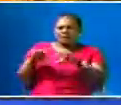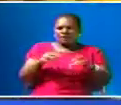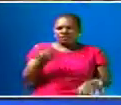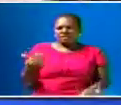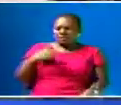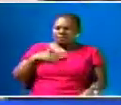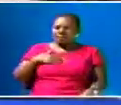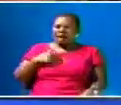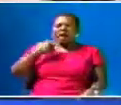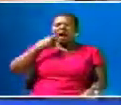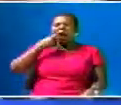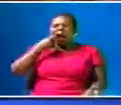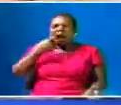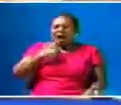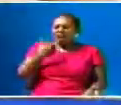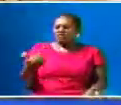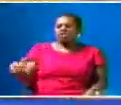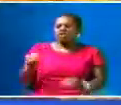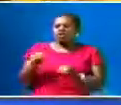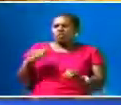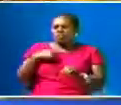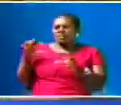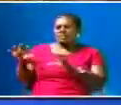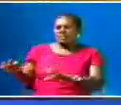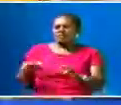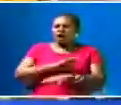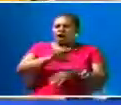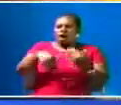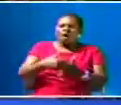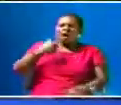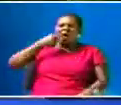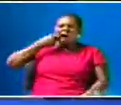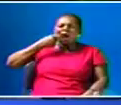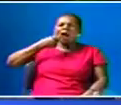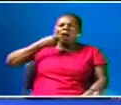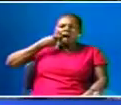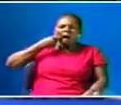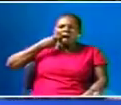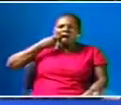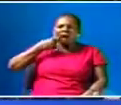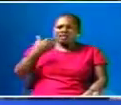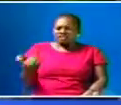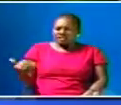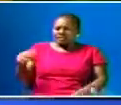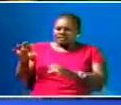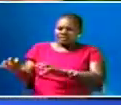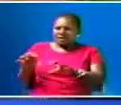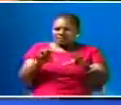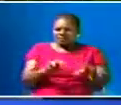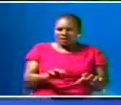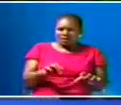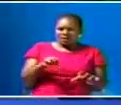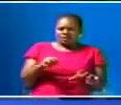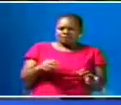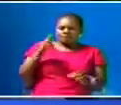wangu wameangamia. Sina watoto, mimi nateseka, nimesomesha. Wote wameingia kwa miadarati. Watoto wetu wakiumia. Hii ni